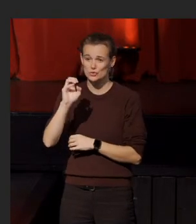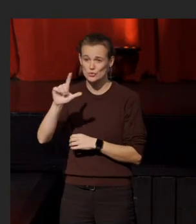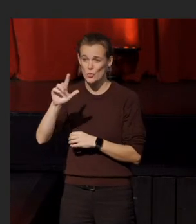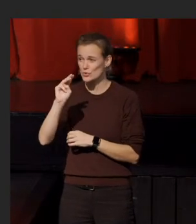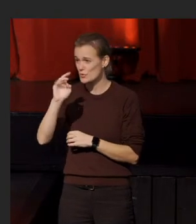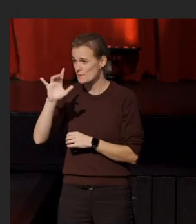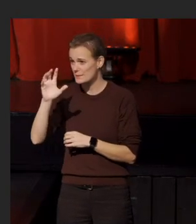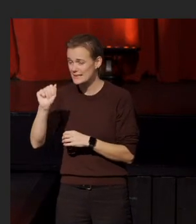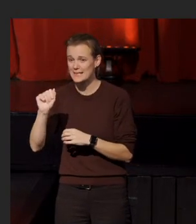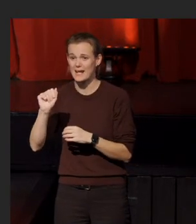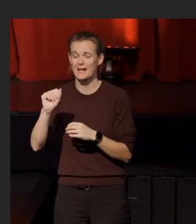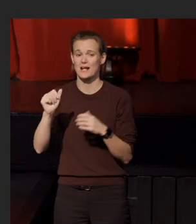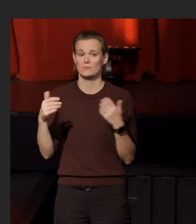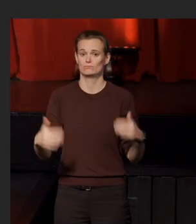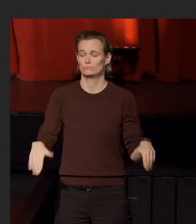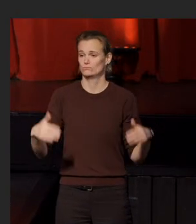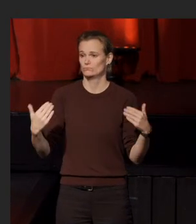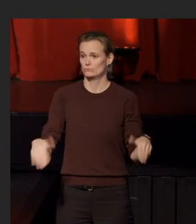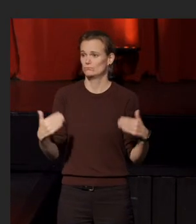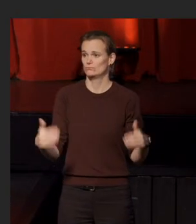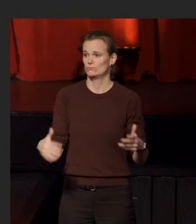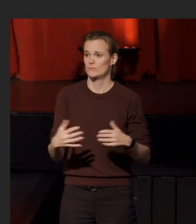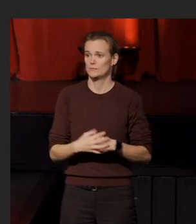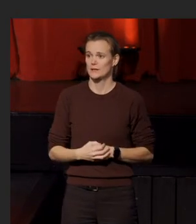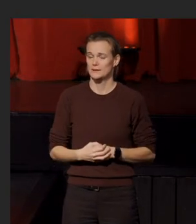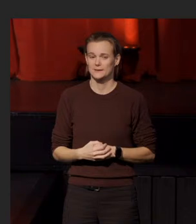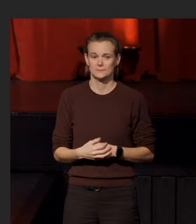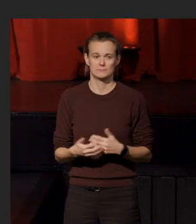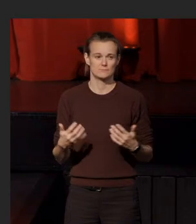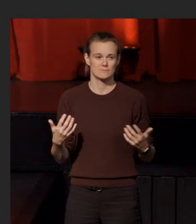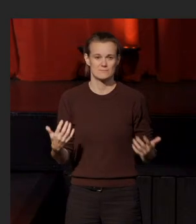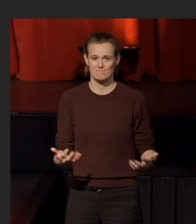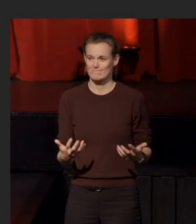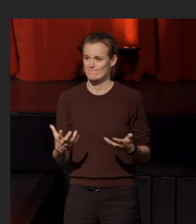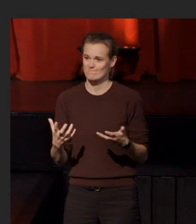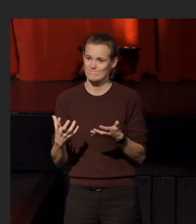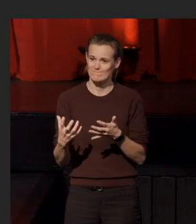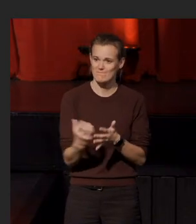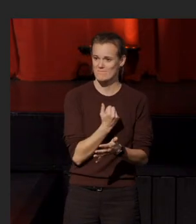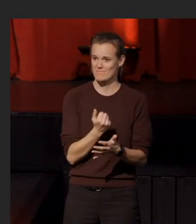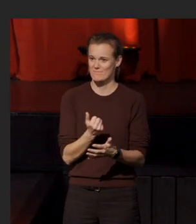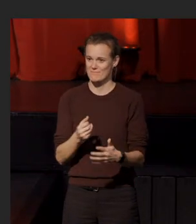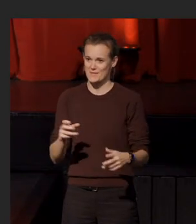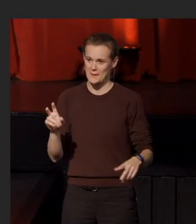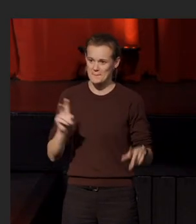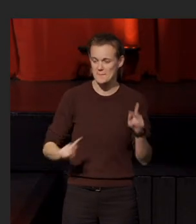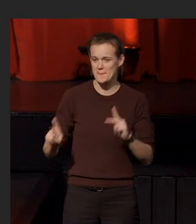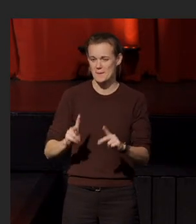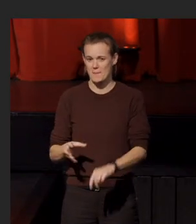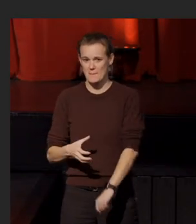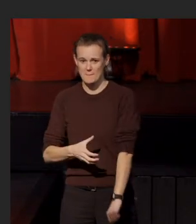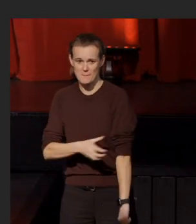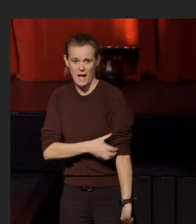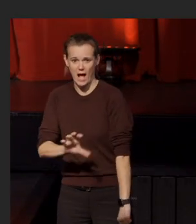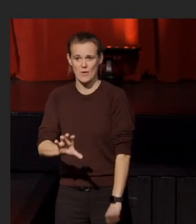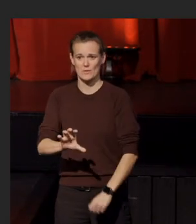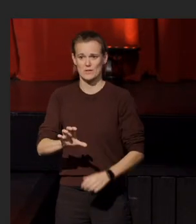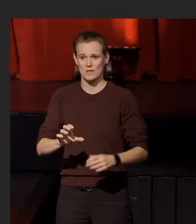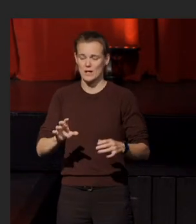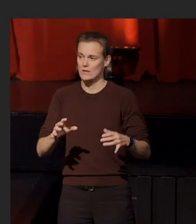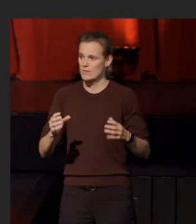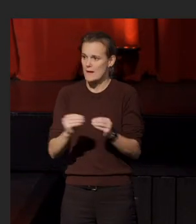when it came around, were contributing to a great people power movement, to liberation,